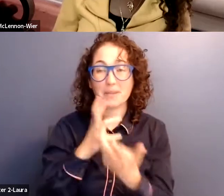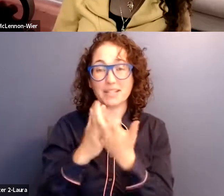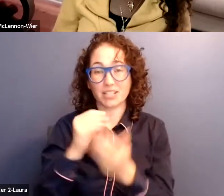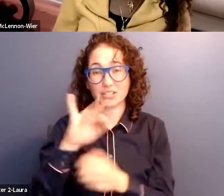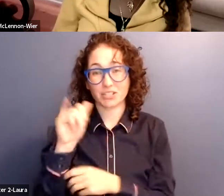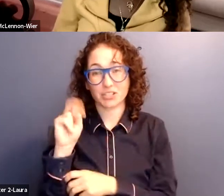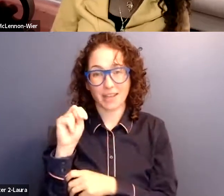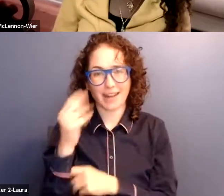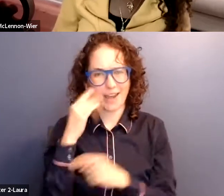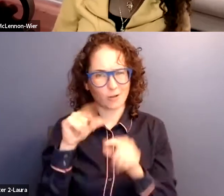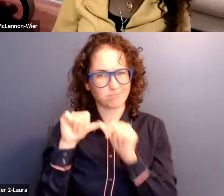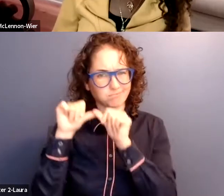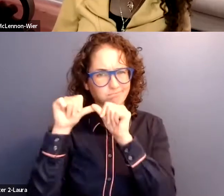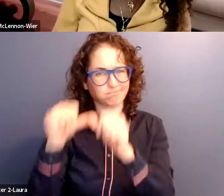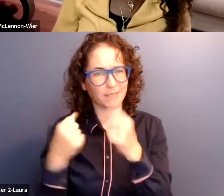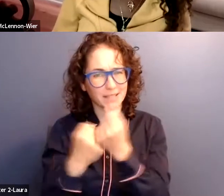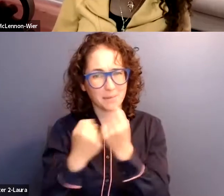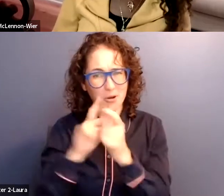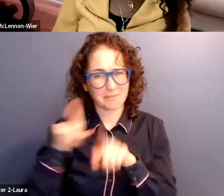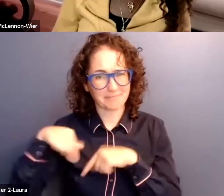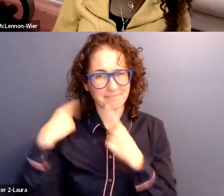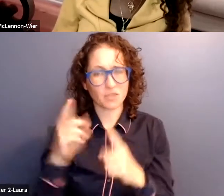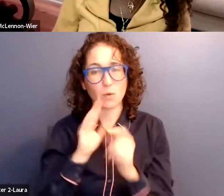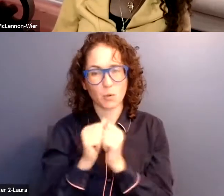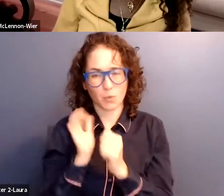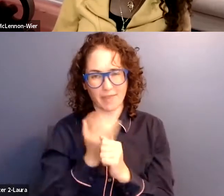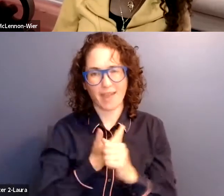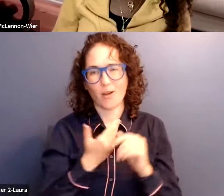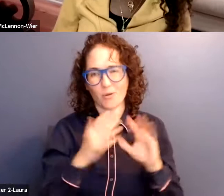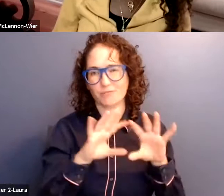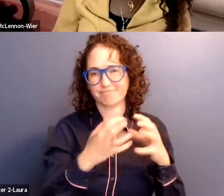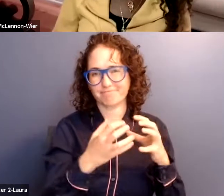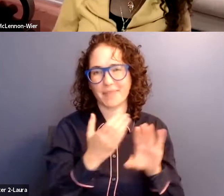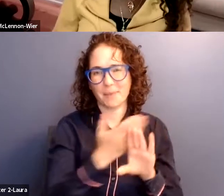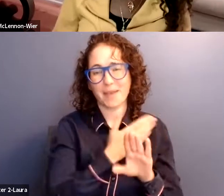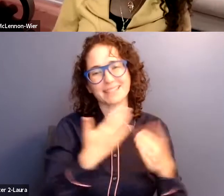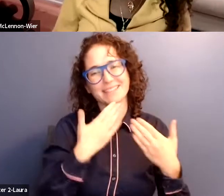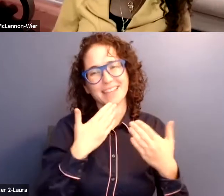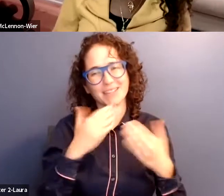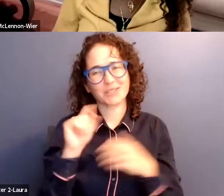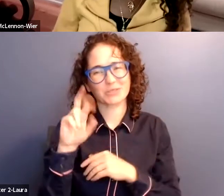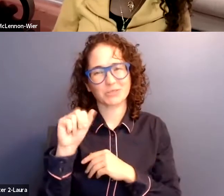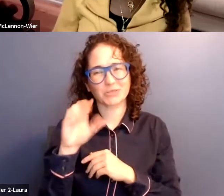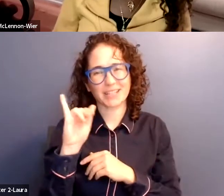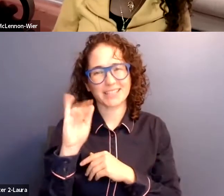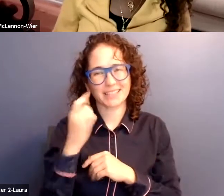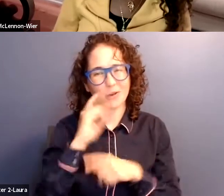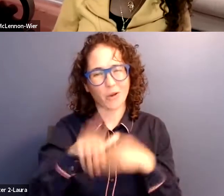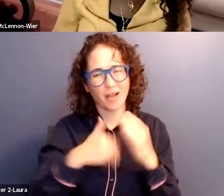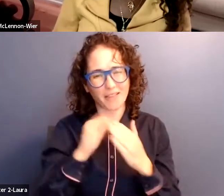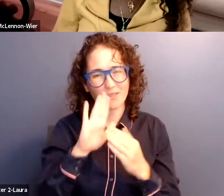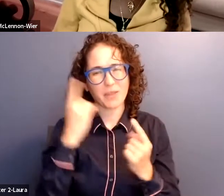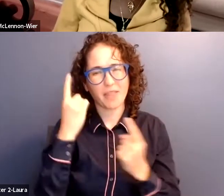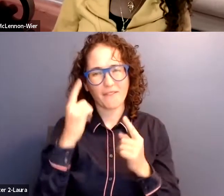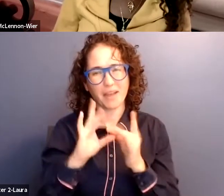know you've been a longtime supporter. You've spoken to our chapter in the past. So again, thank you for your thoughtful comments.